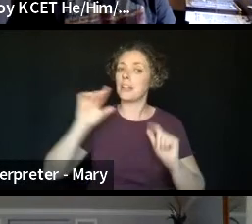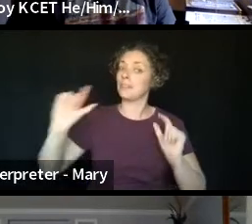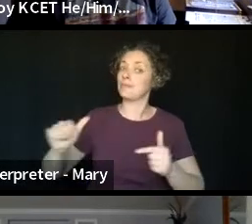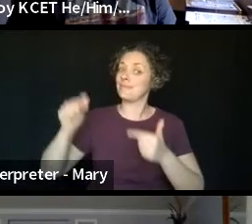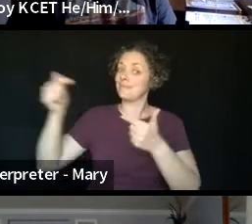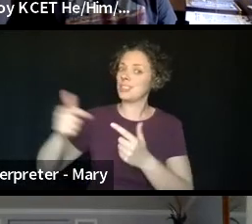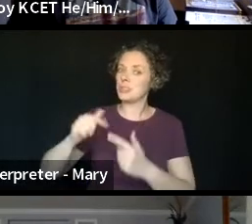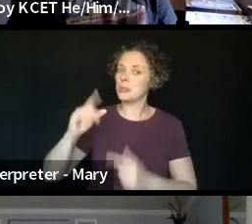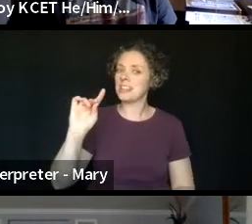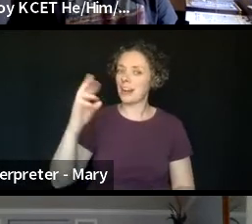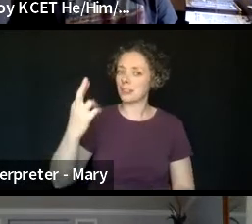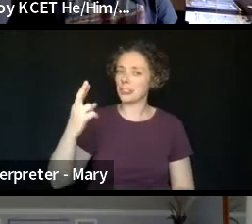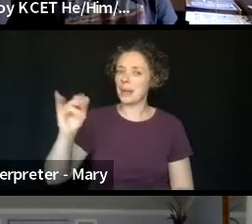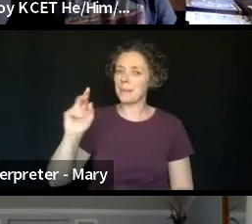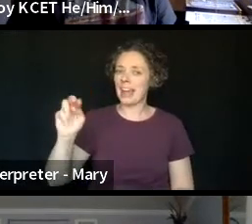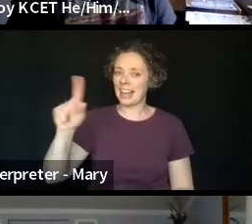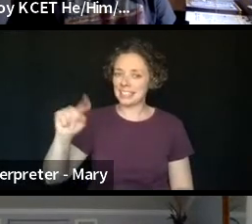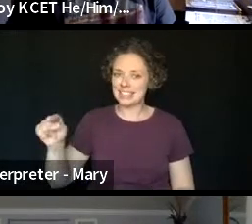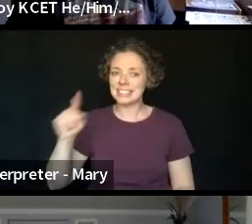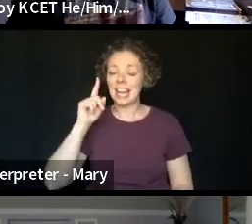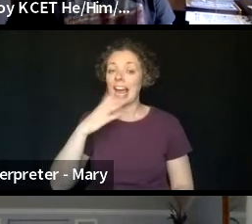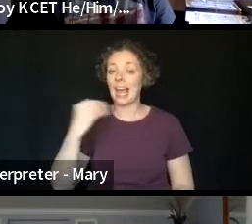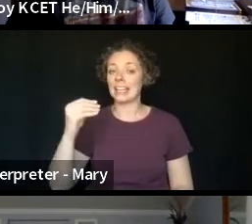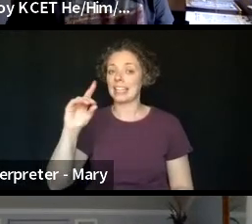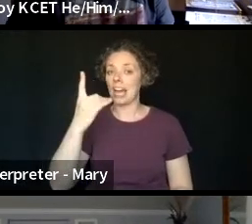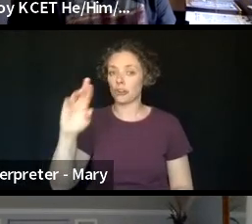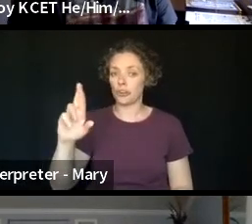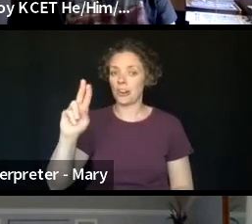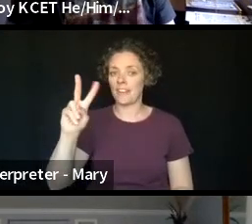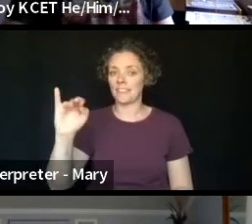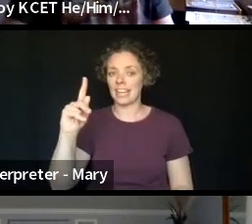and Dr. Vicky for the last slide.